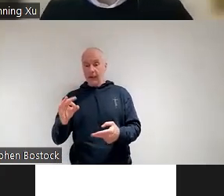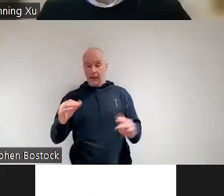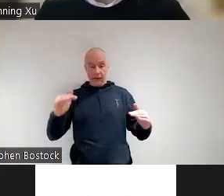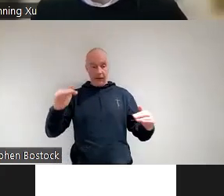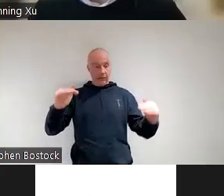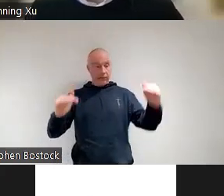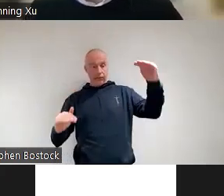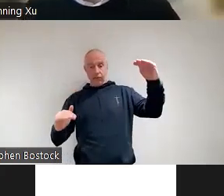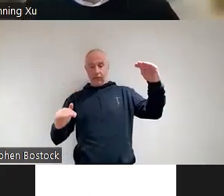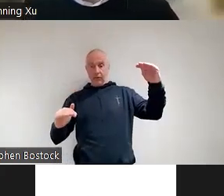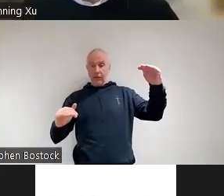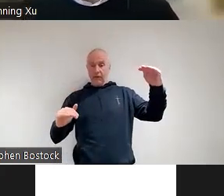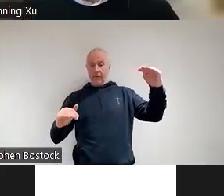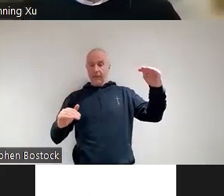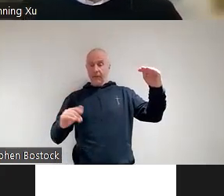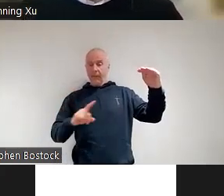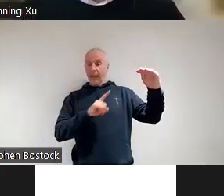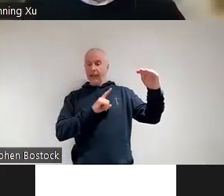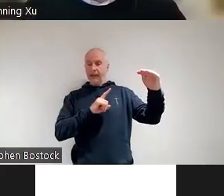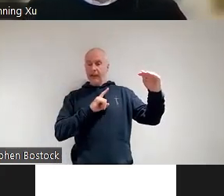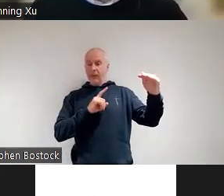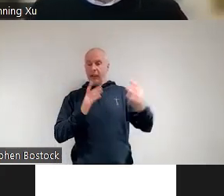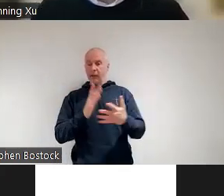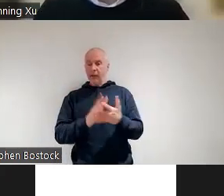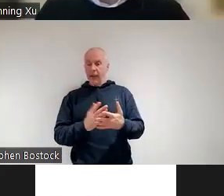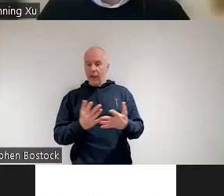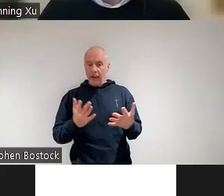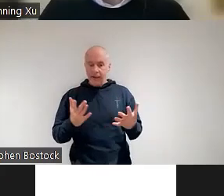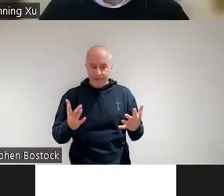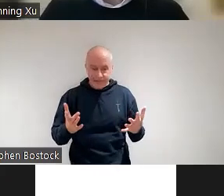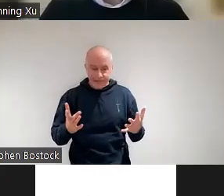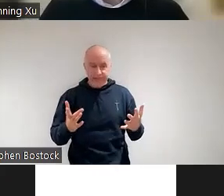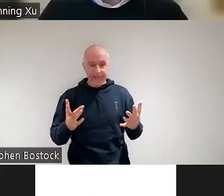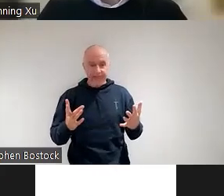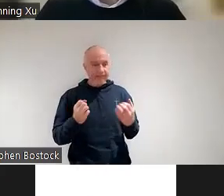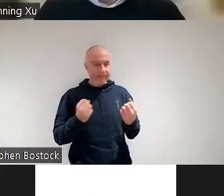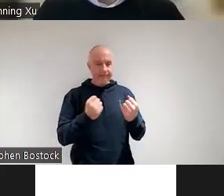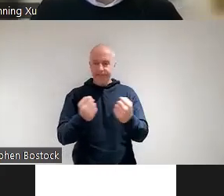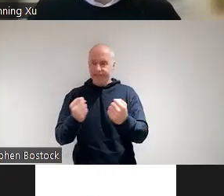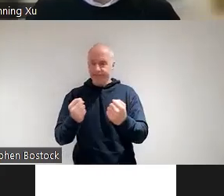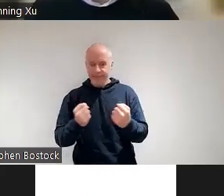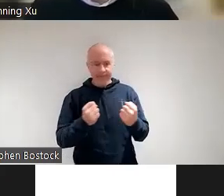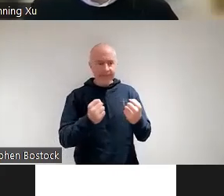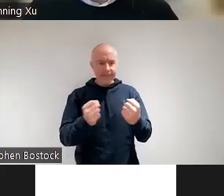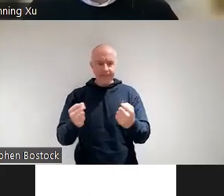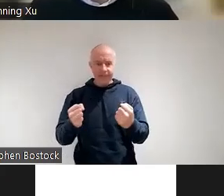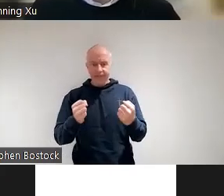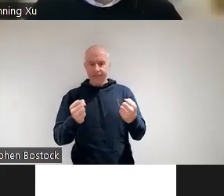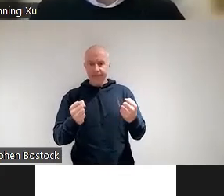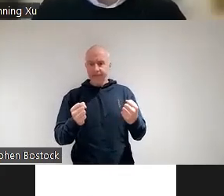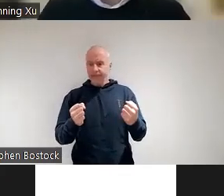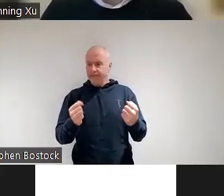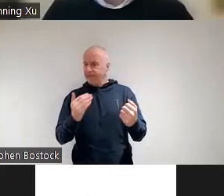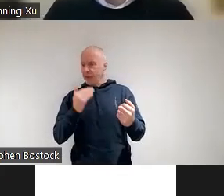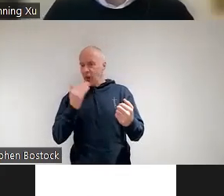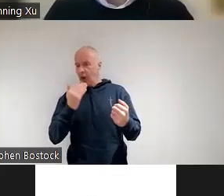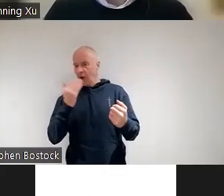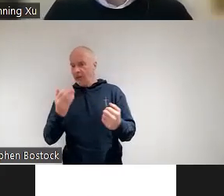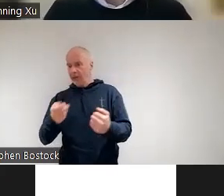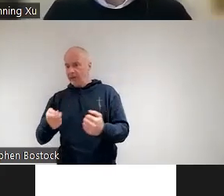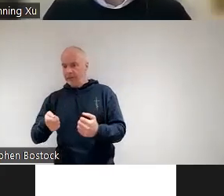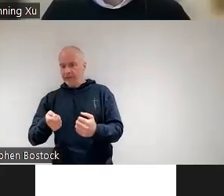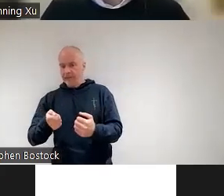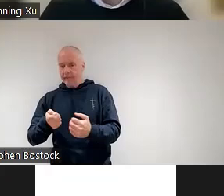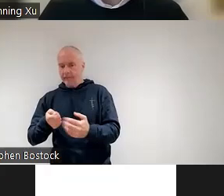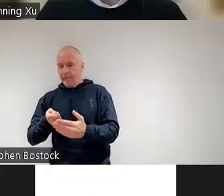hear someone talking about range anxiety, that probably is one of the reasons, is if you don't have enough facilities or infrastructures